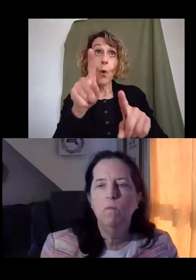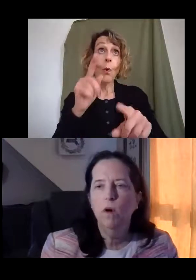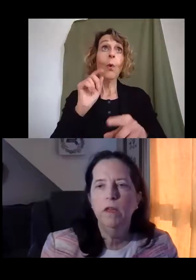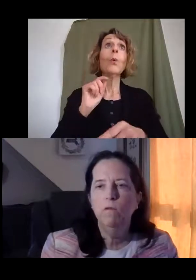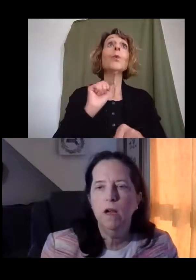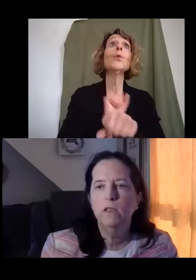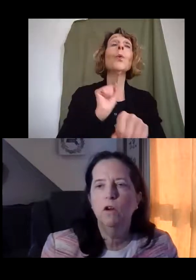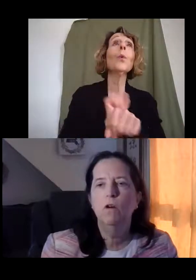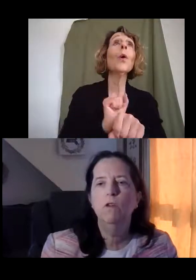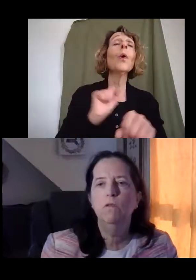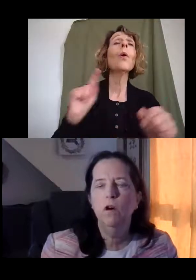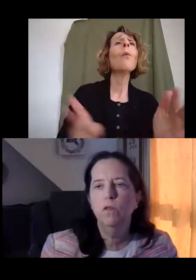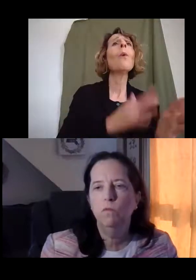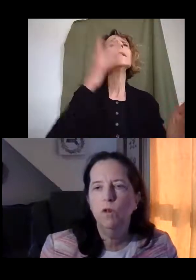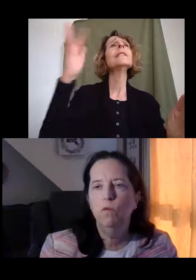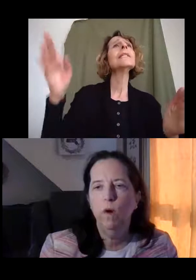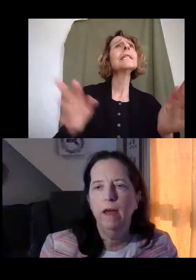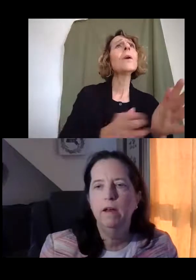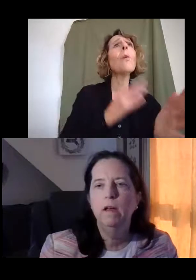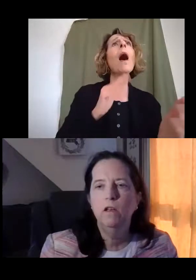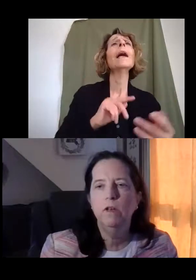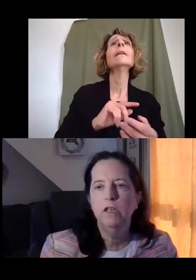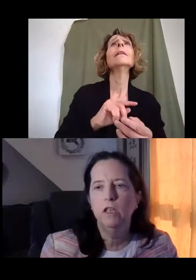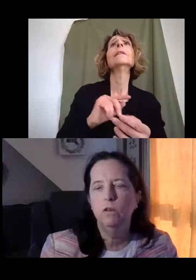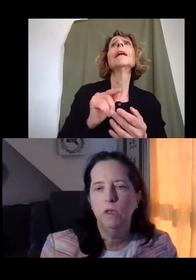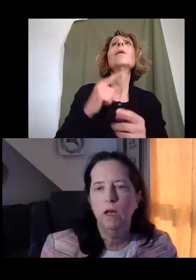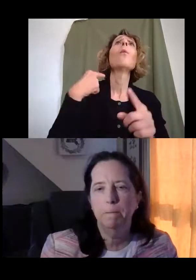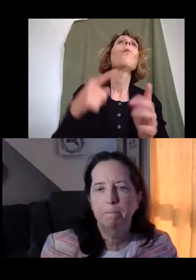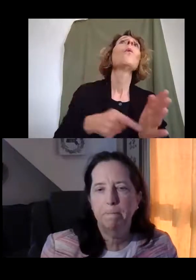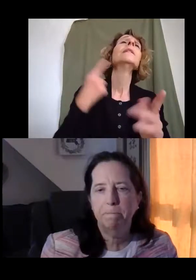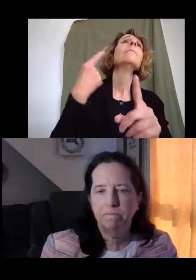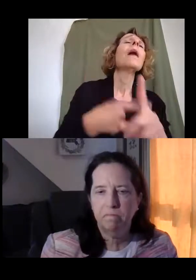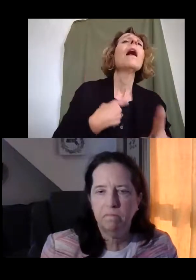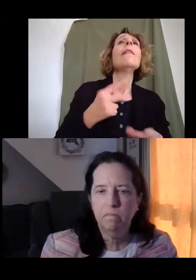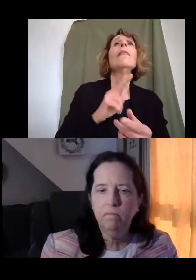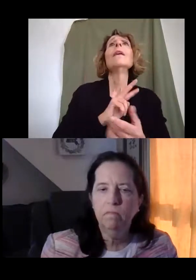or more than once, so you know the route when you need to use it.